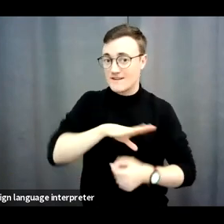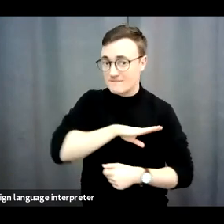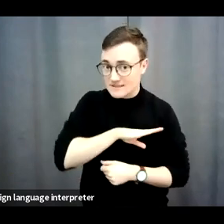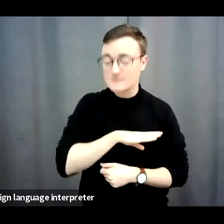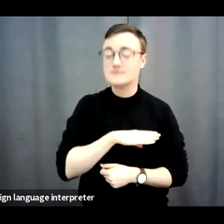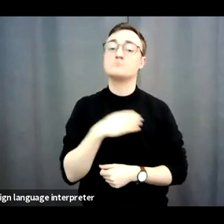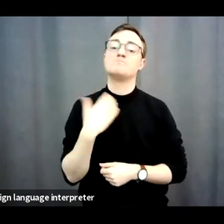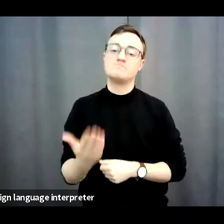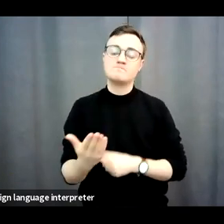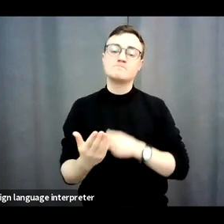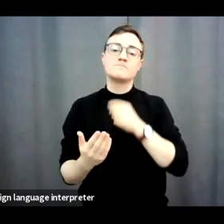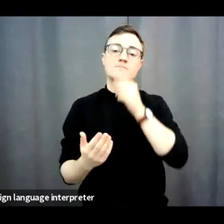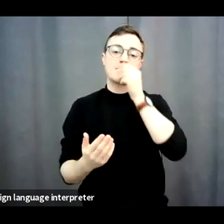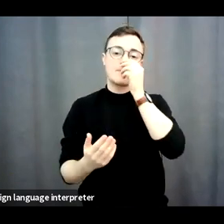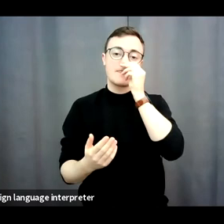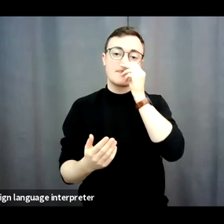I want to